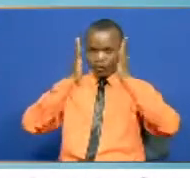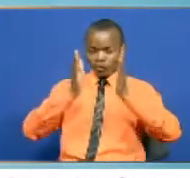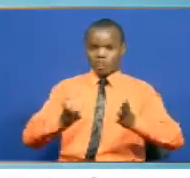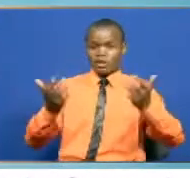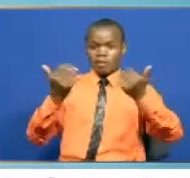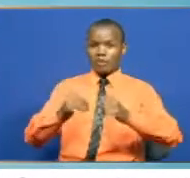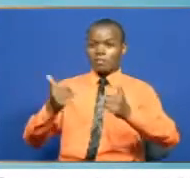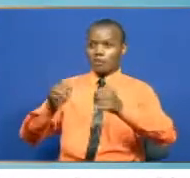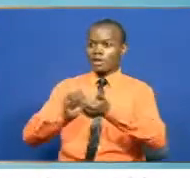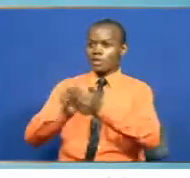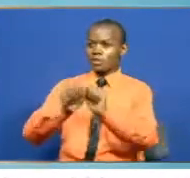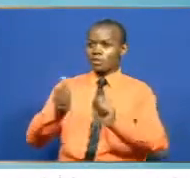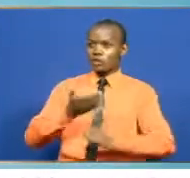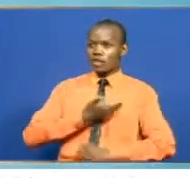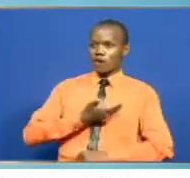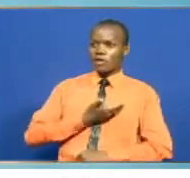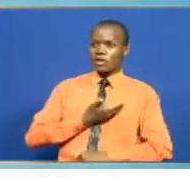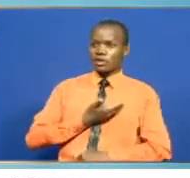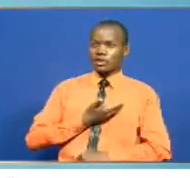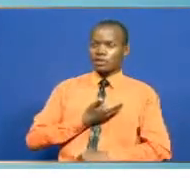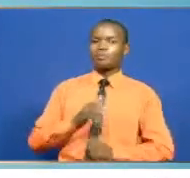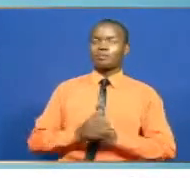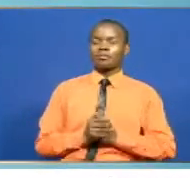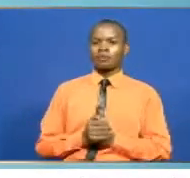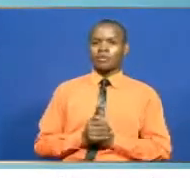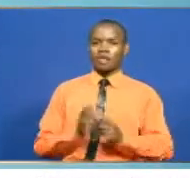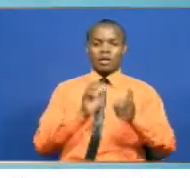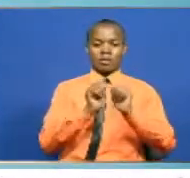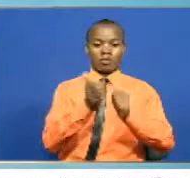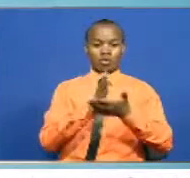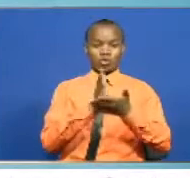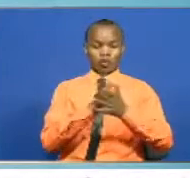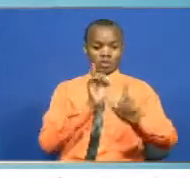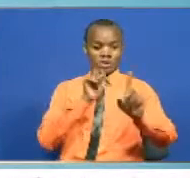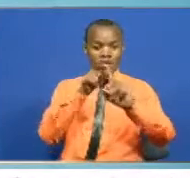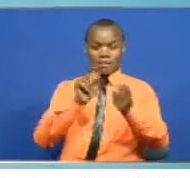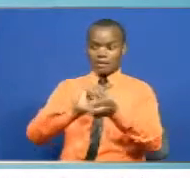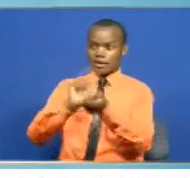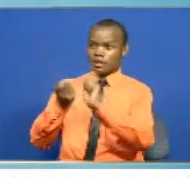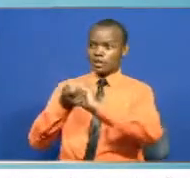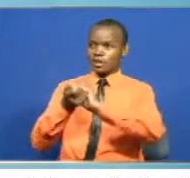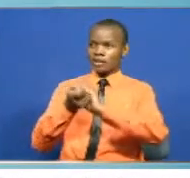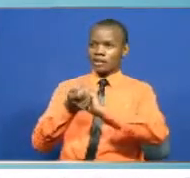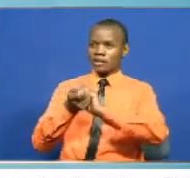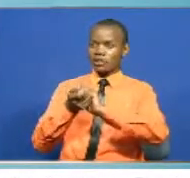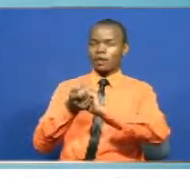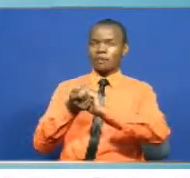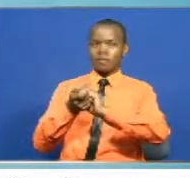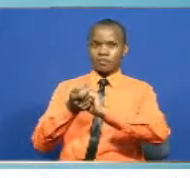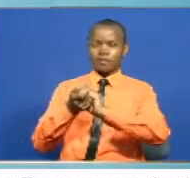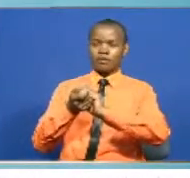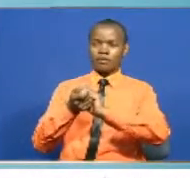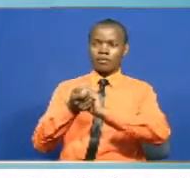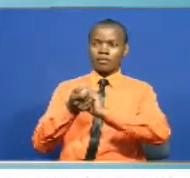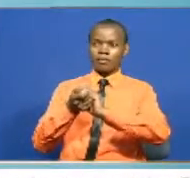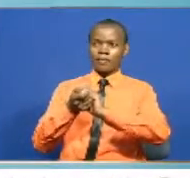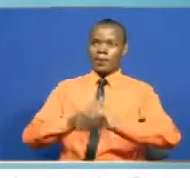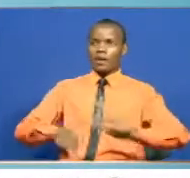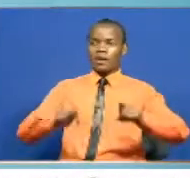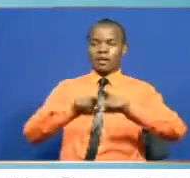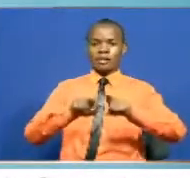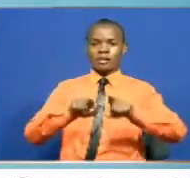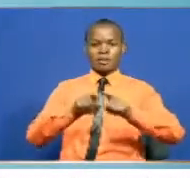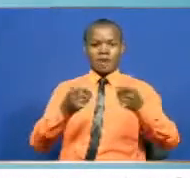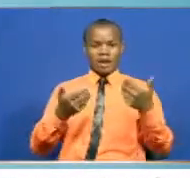and play our game. Our game is mostly transition, and in a half-court set, we have a very good set